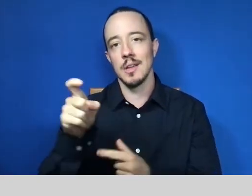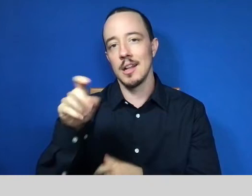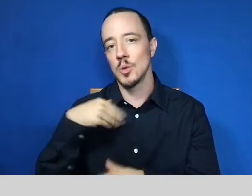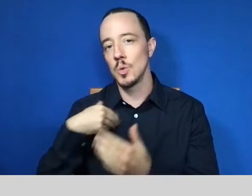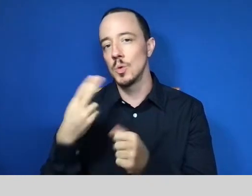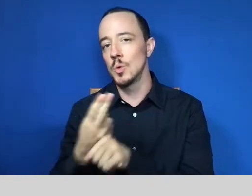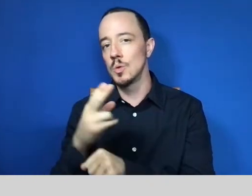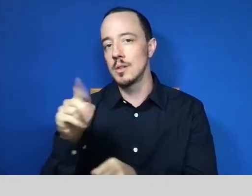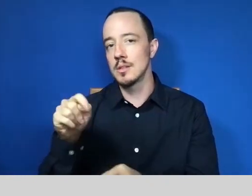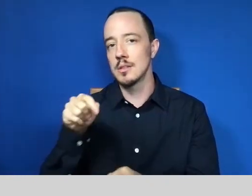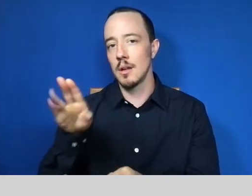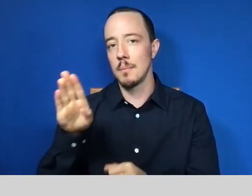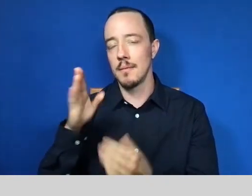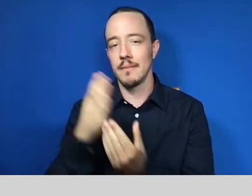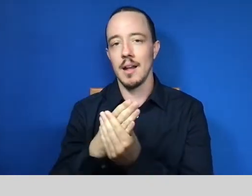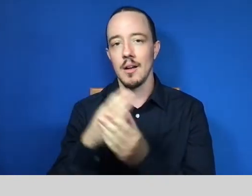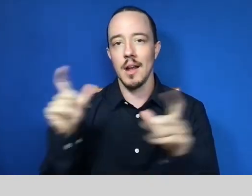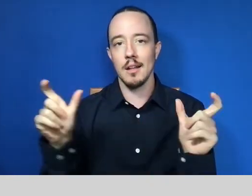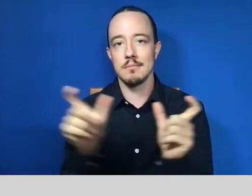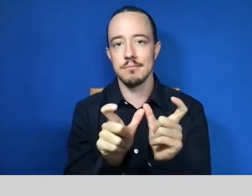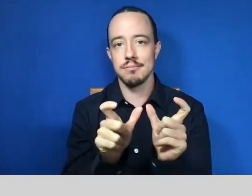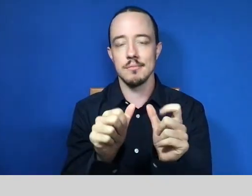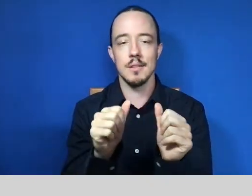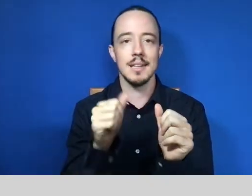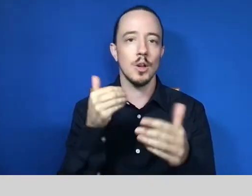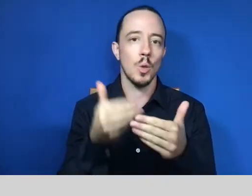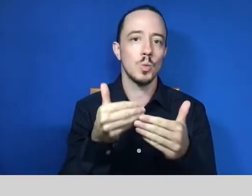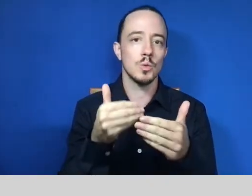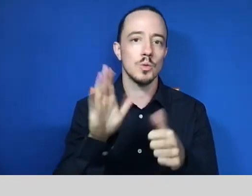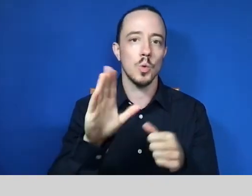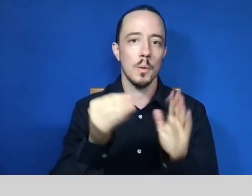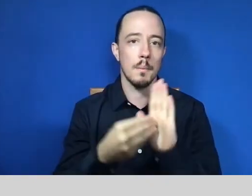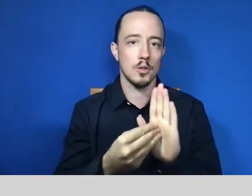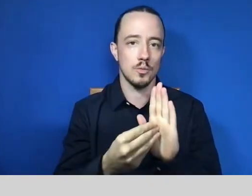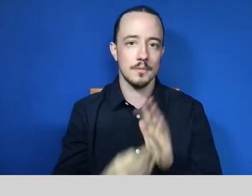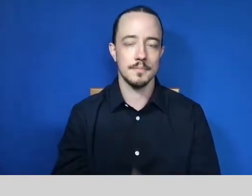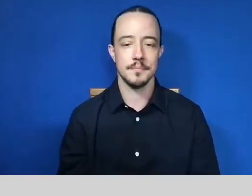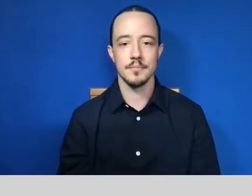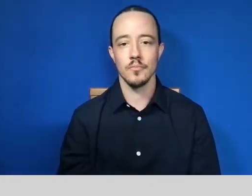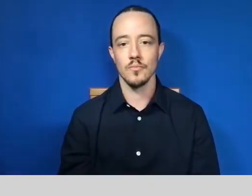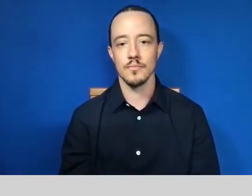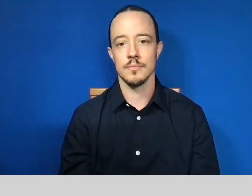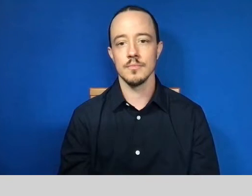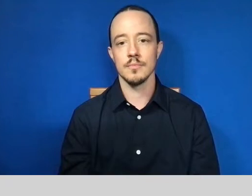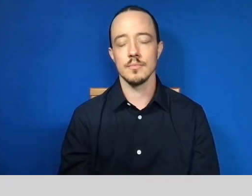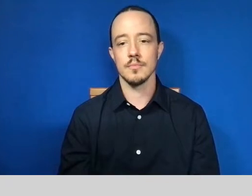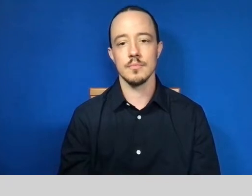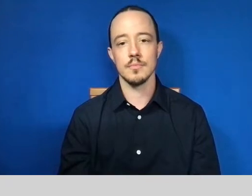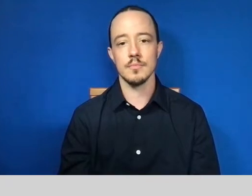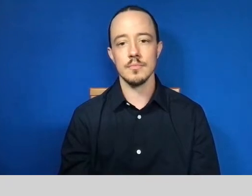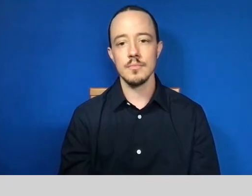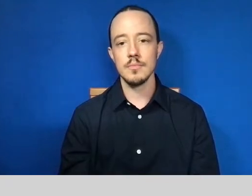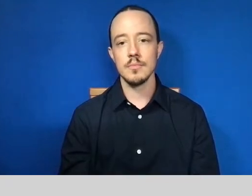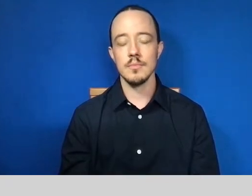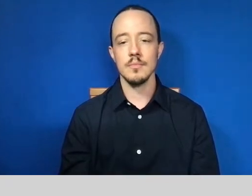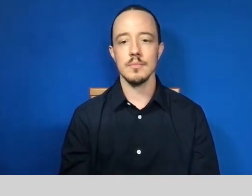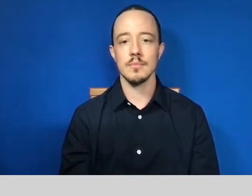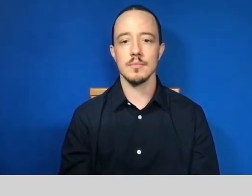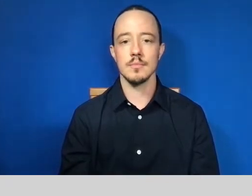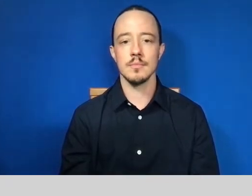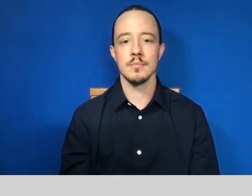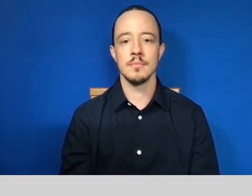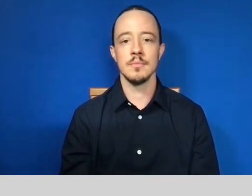stub files and put them somewhere near your module. And there are some people that